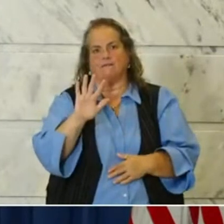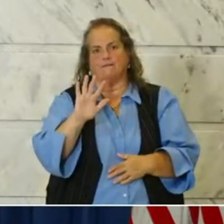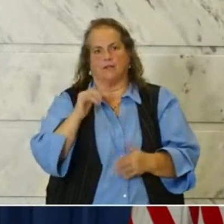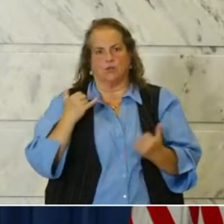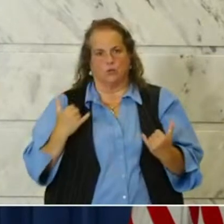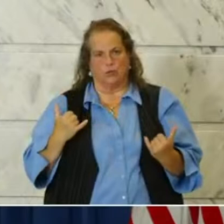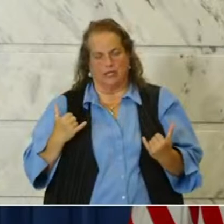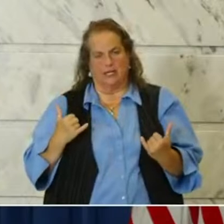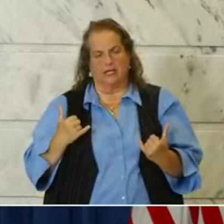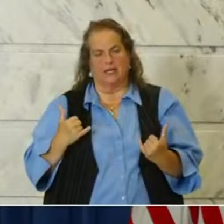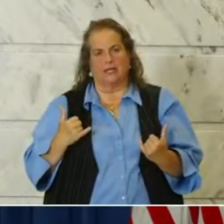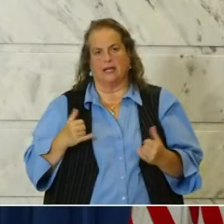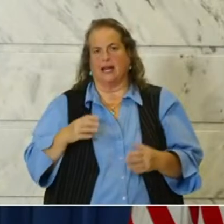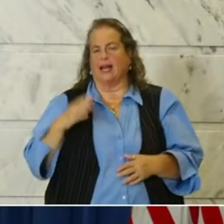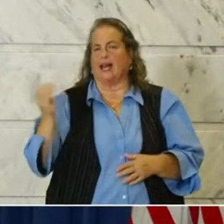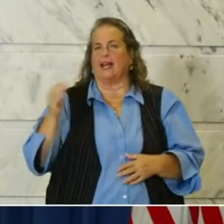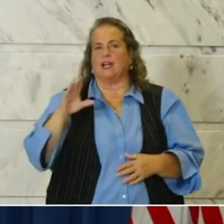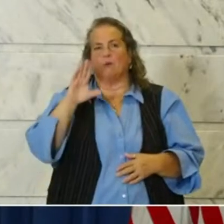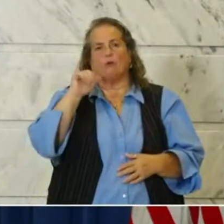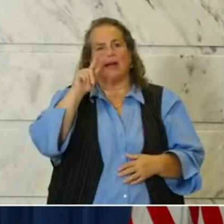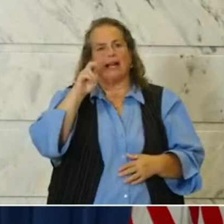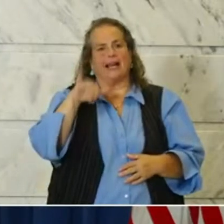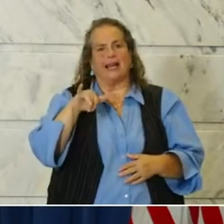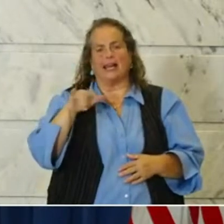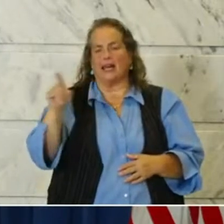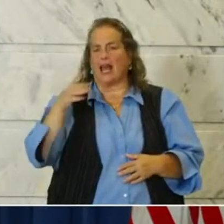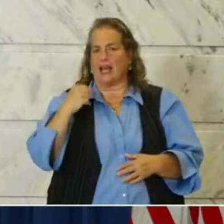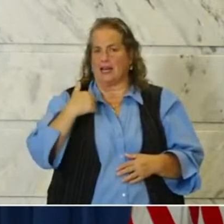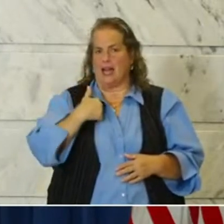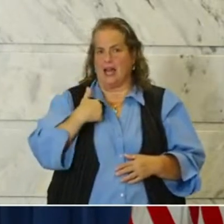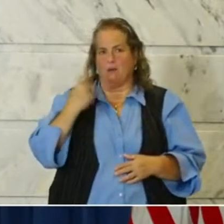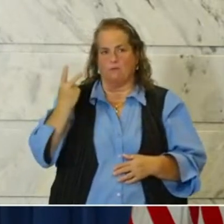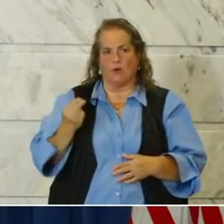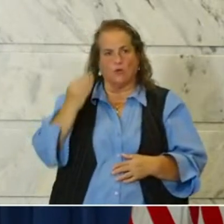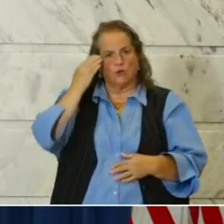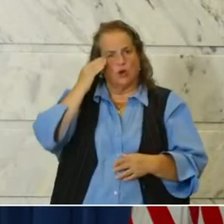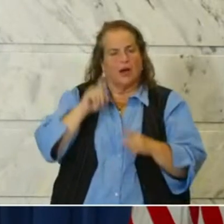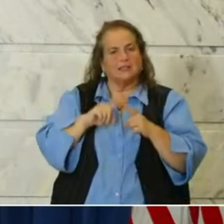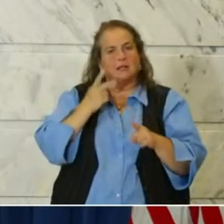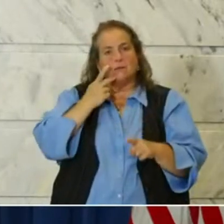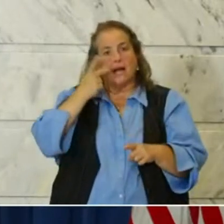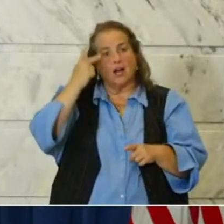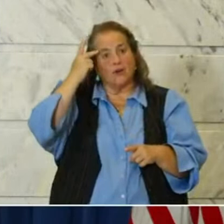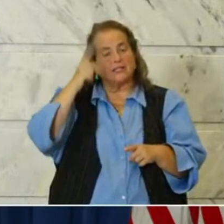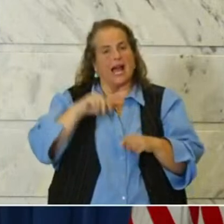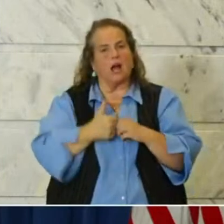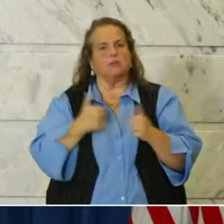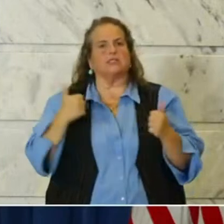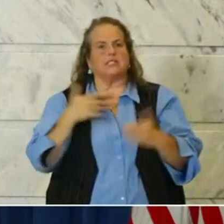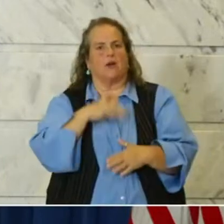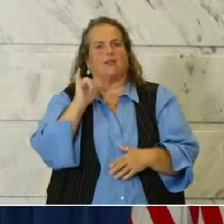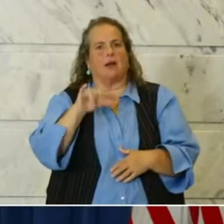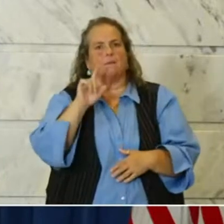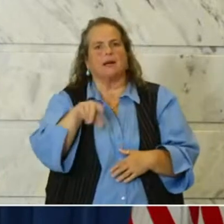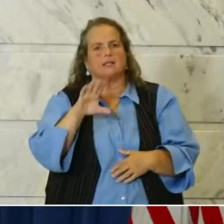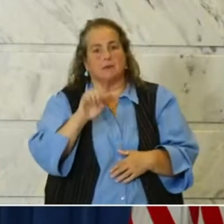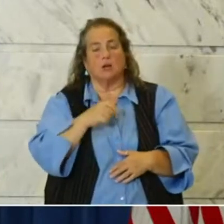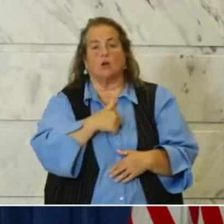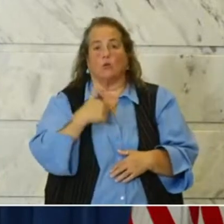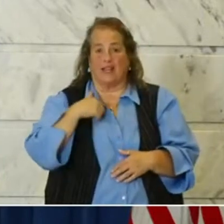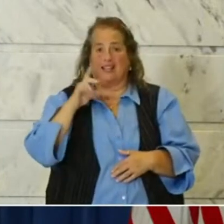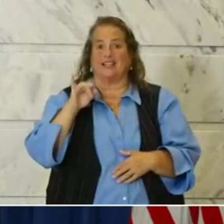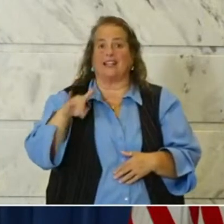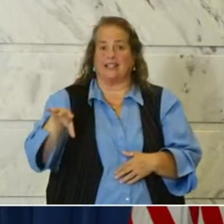today. And Brittany and I know as parents how scary it must be. We actually took our kids to get